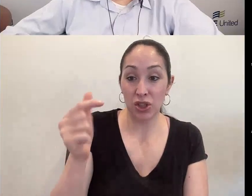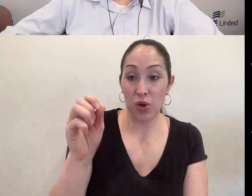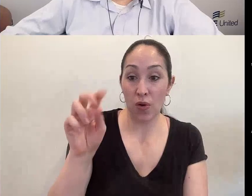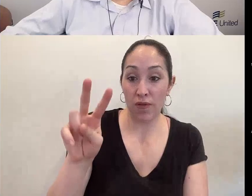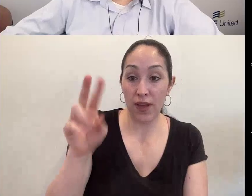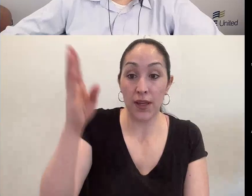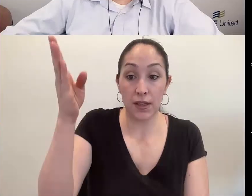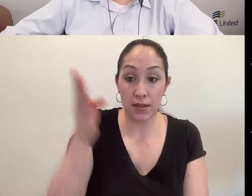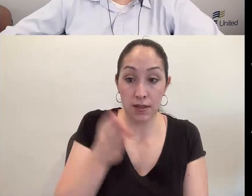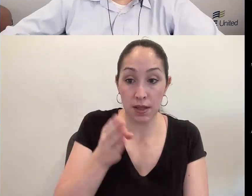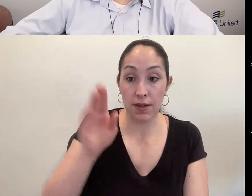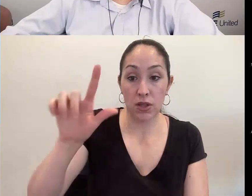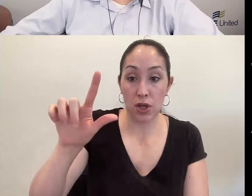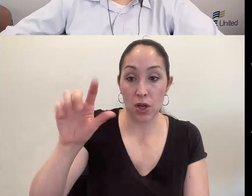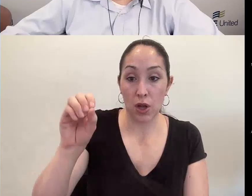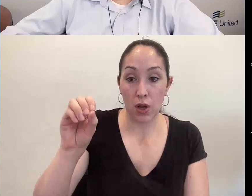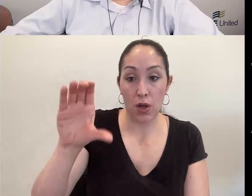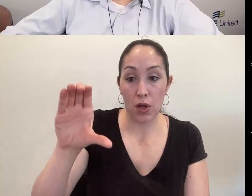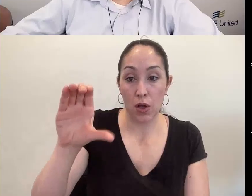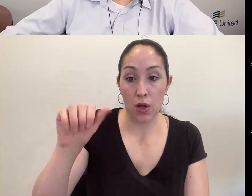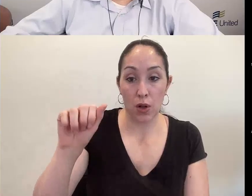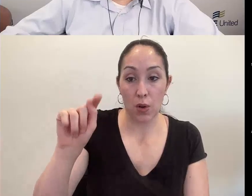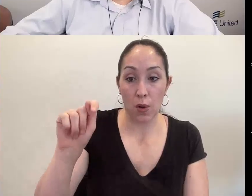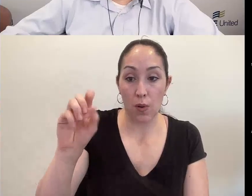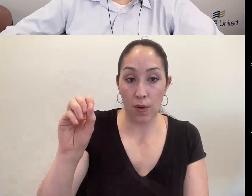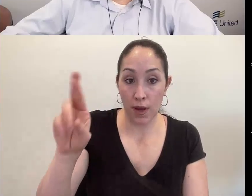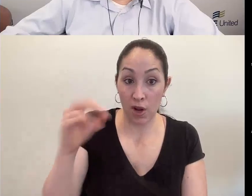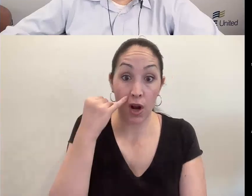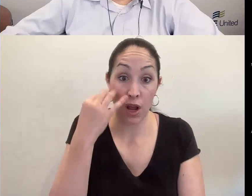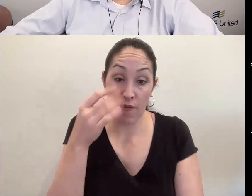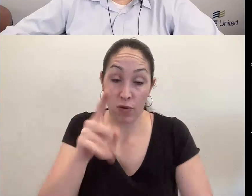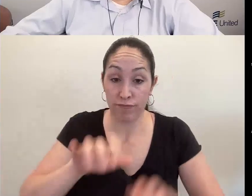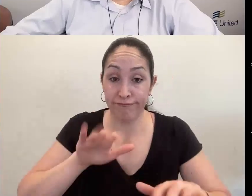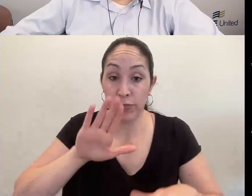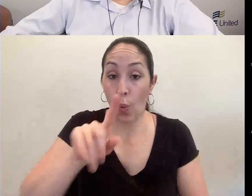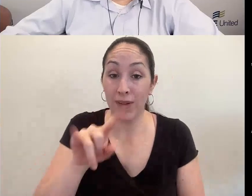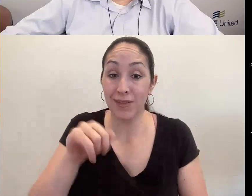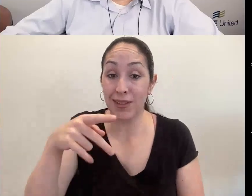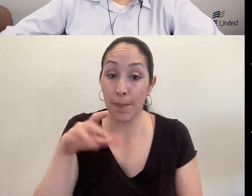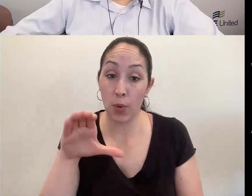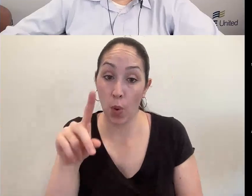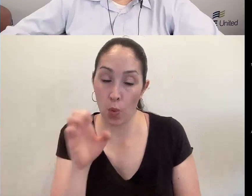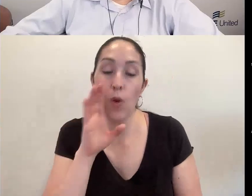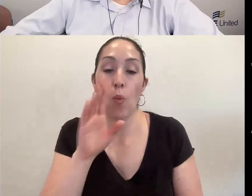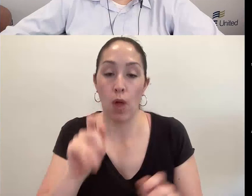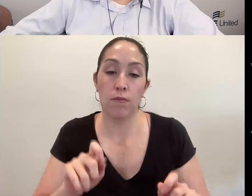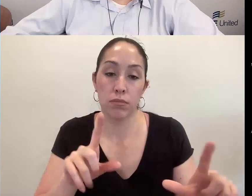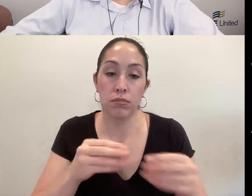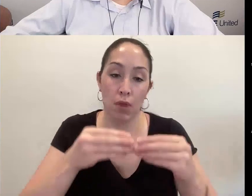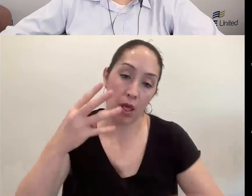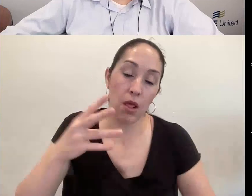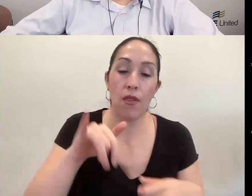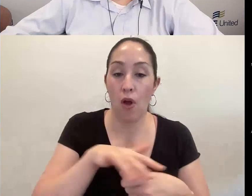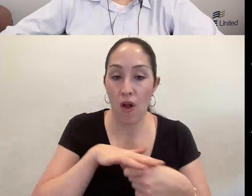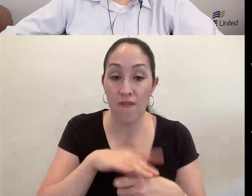ssa.gov/locator. If you put in your zip code into that little locator, it's going to pull up that servicing office and it's going to have that direct telephone number for that servicing